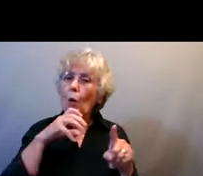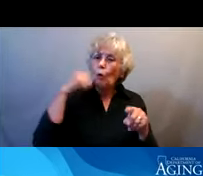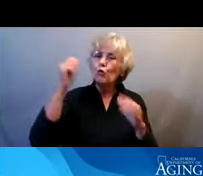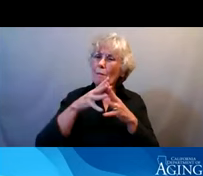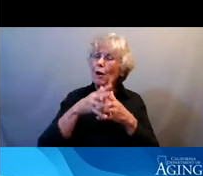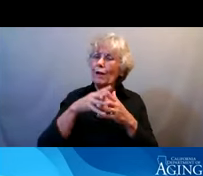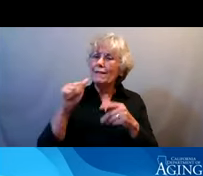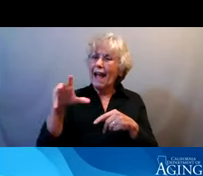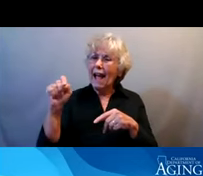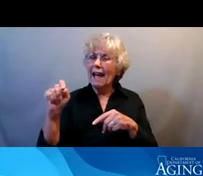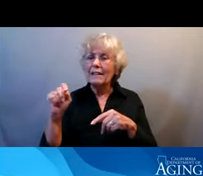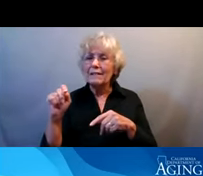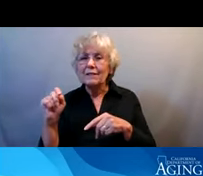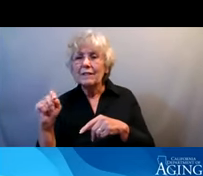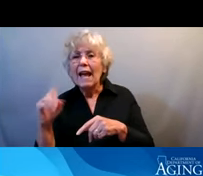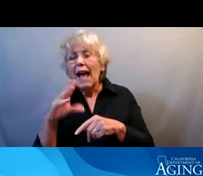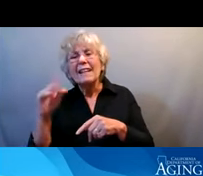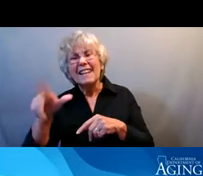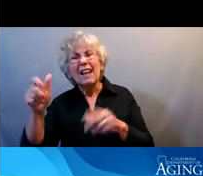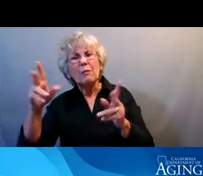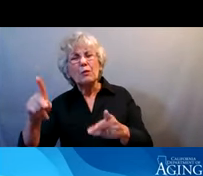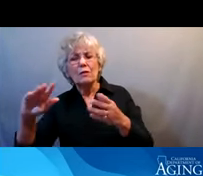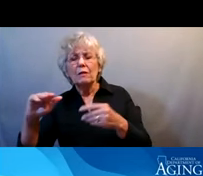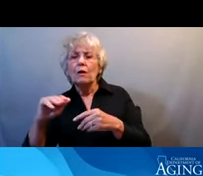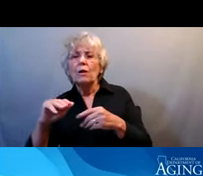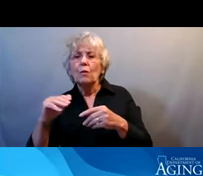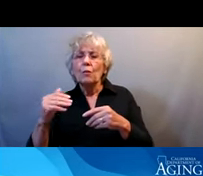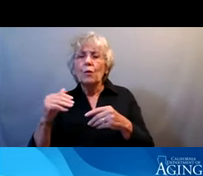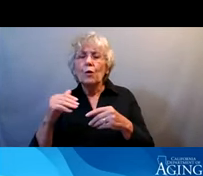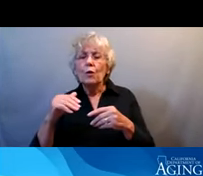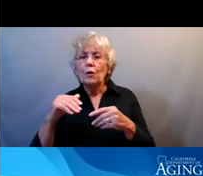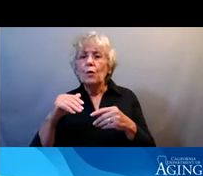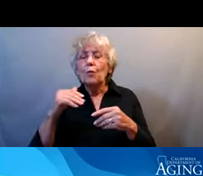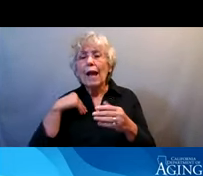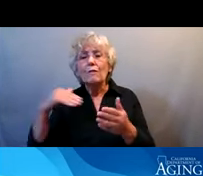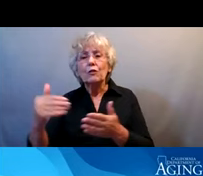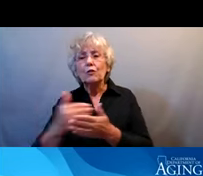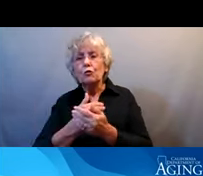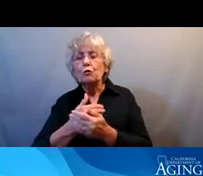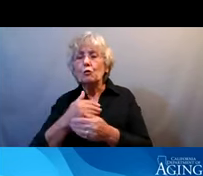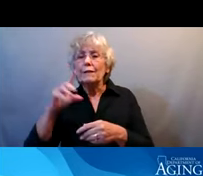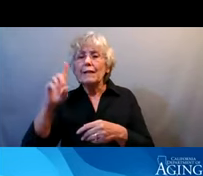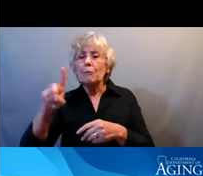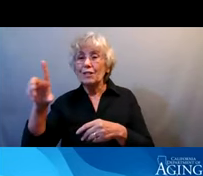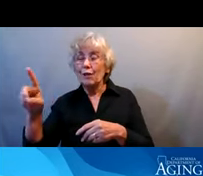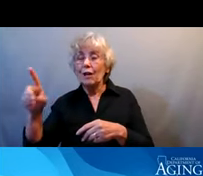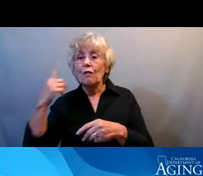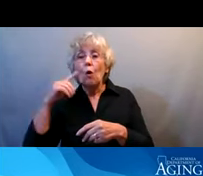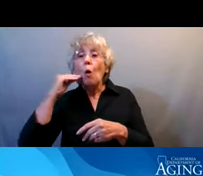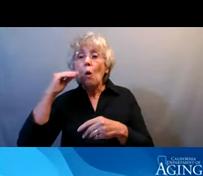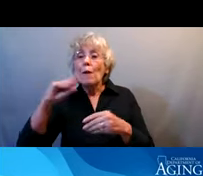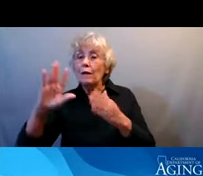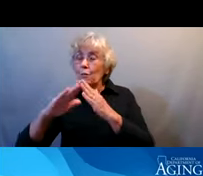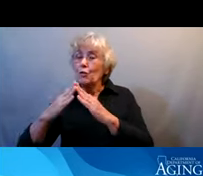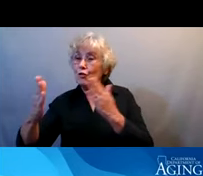Sutep, who's also our brand new, well, not brand new, you've been here a month now, Sutep, our Deputy Director of Home and Community Service